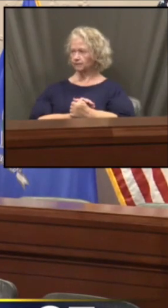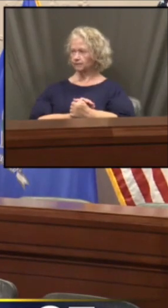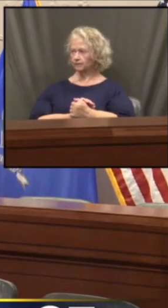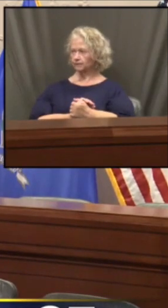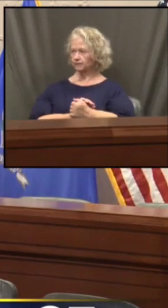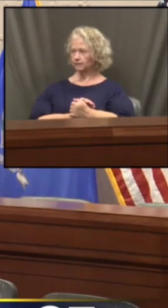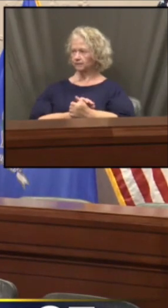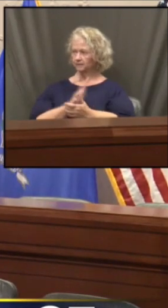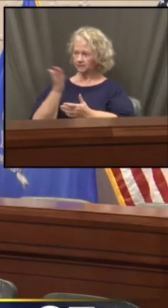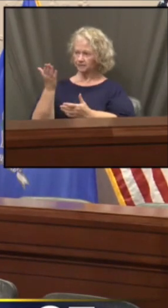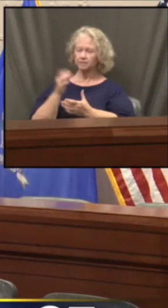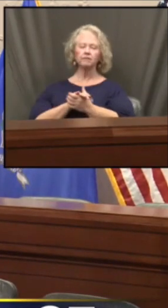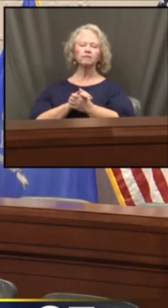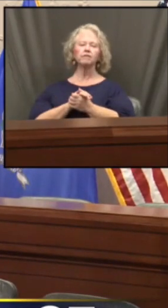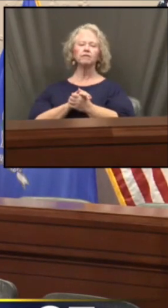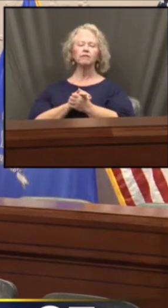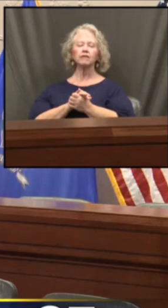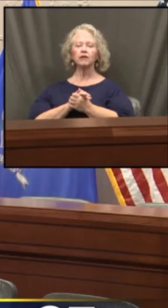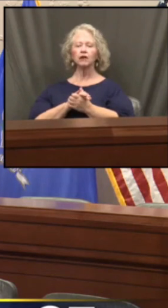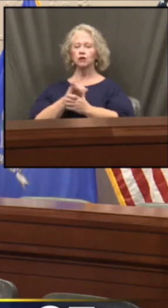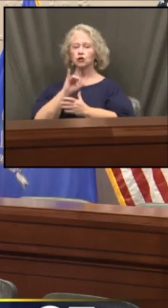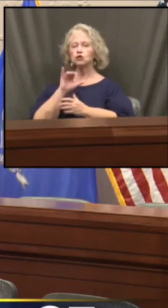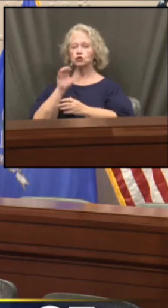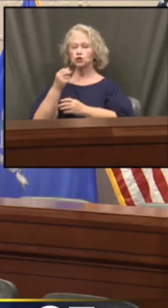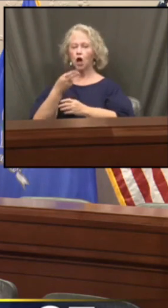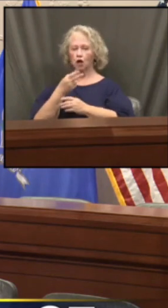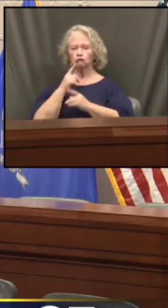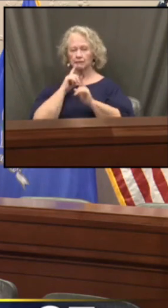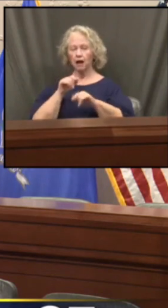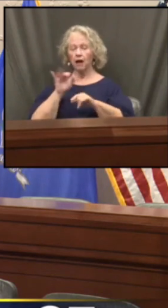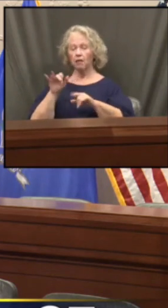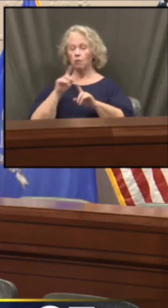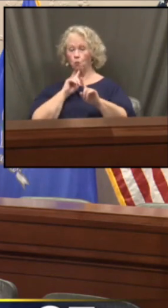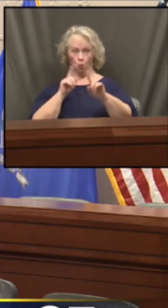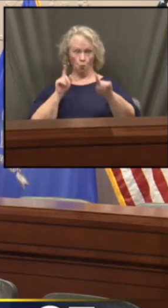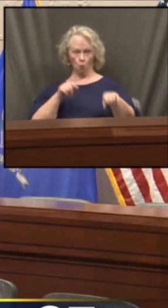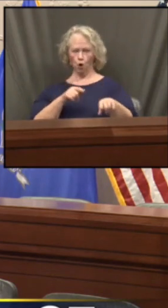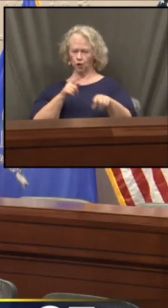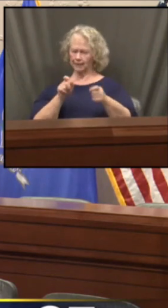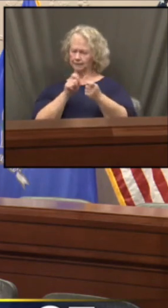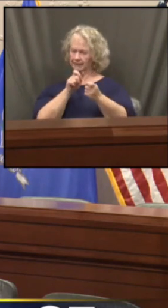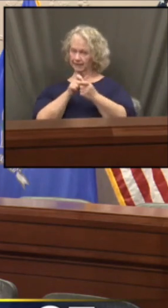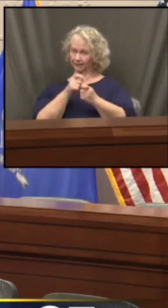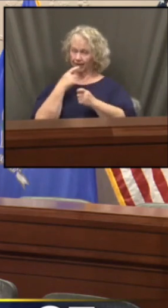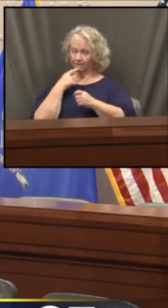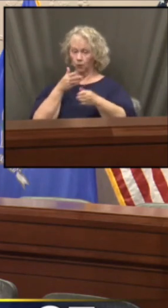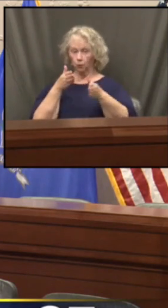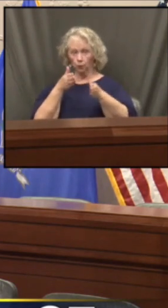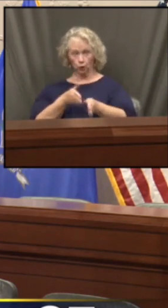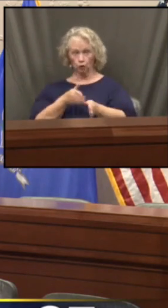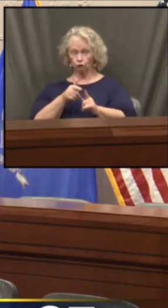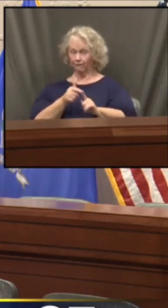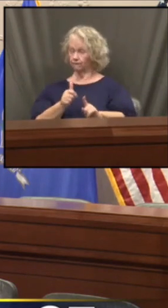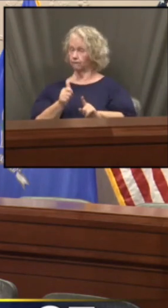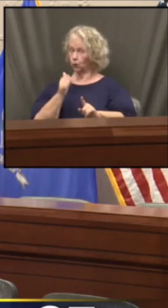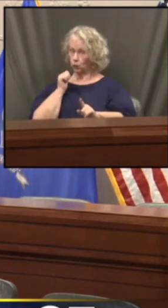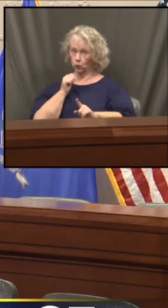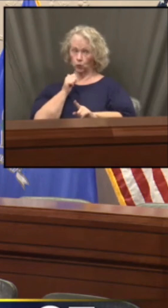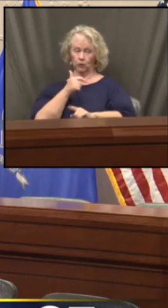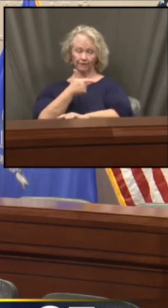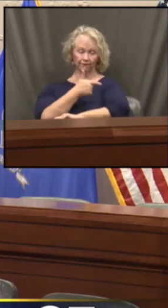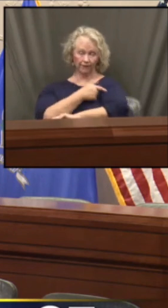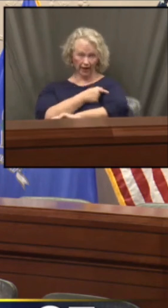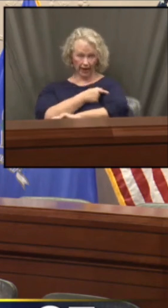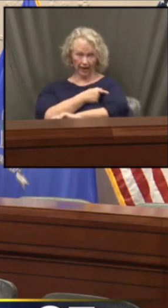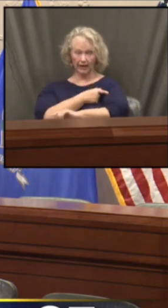You want to take that? Yeah, so the order will specify that for an individual who refuses to get vaccinated, or